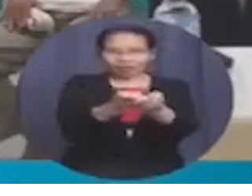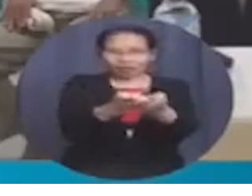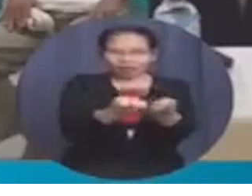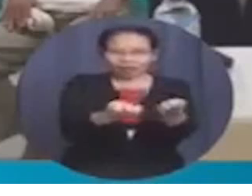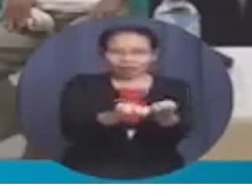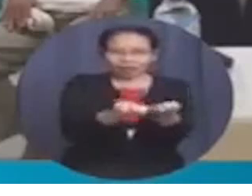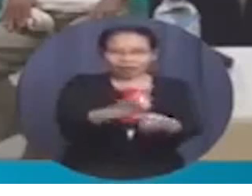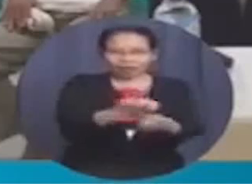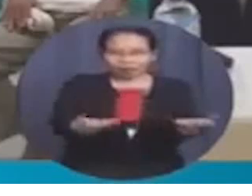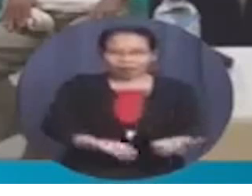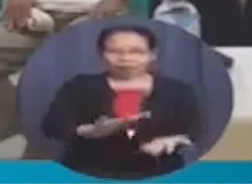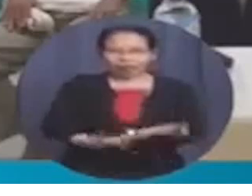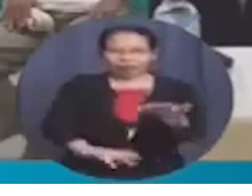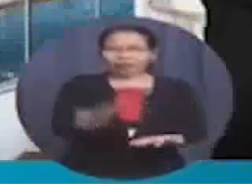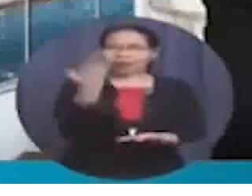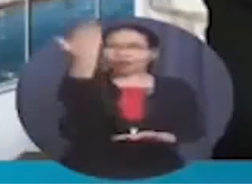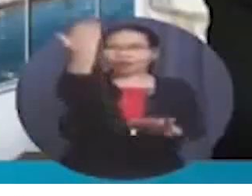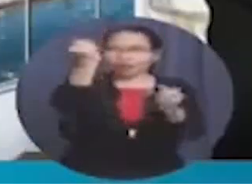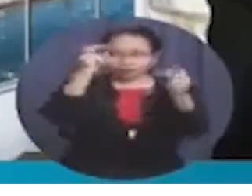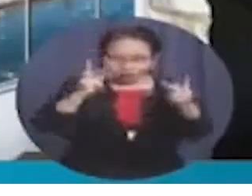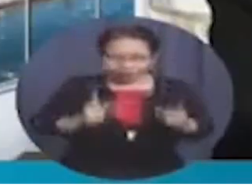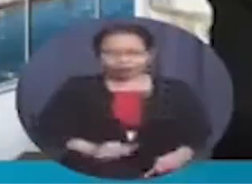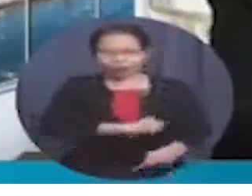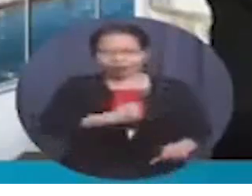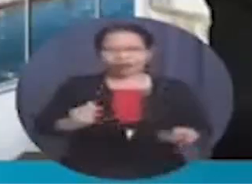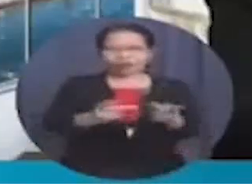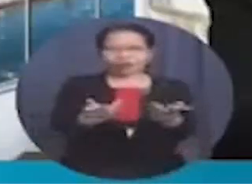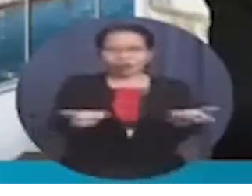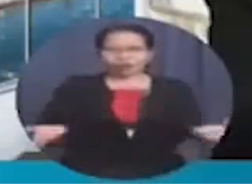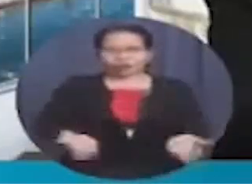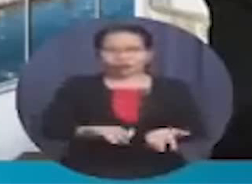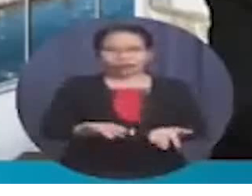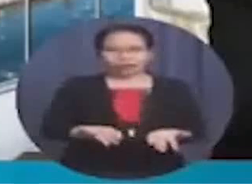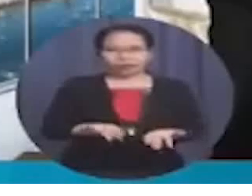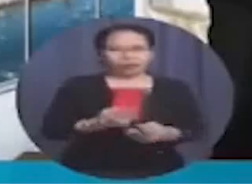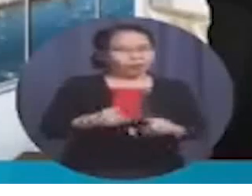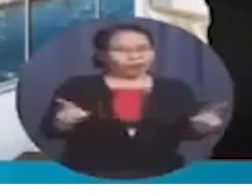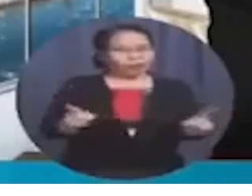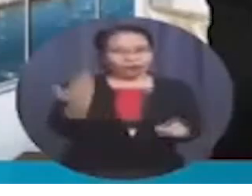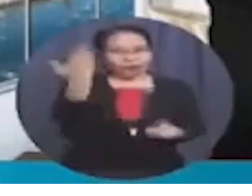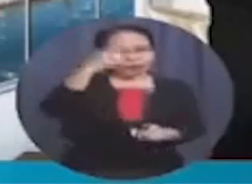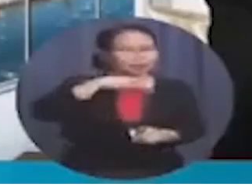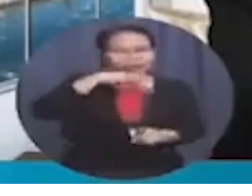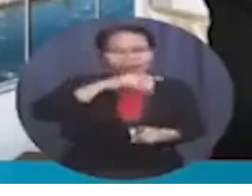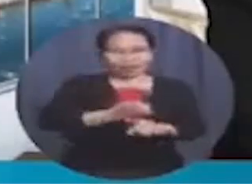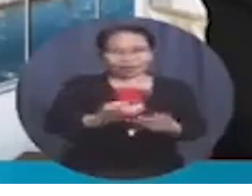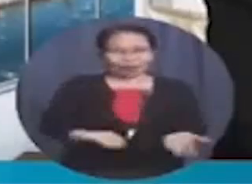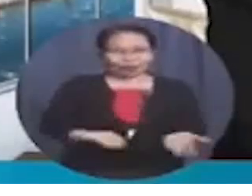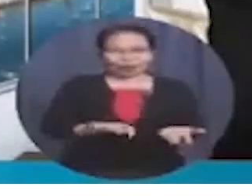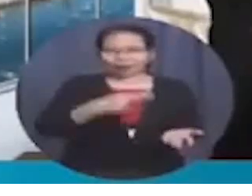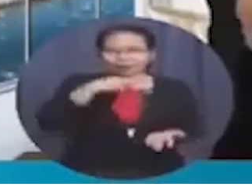everywhere. Although He can be present anywhere, but He is not